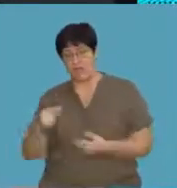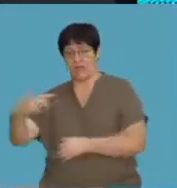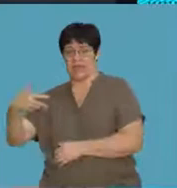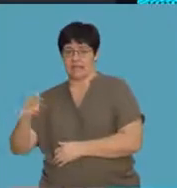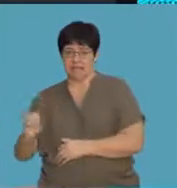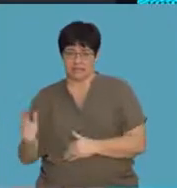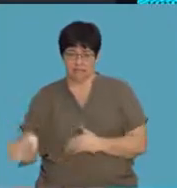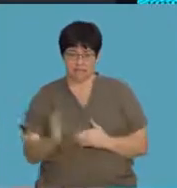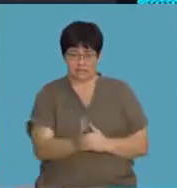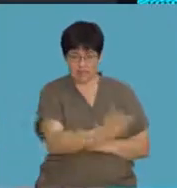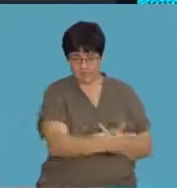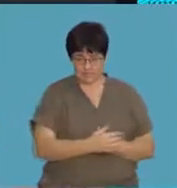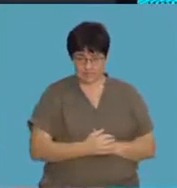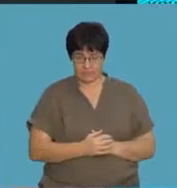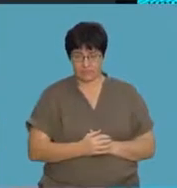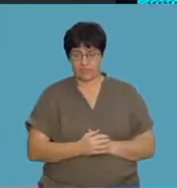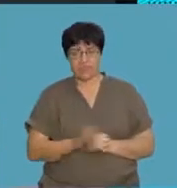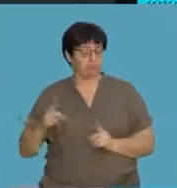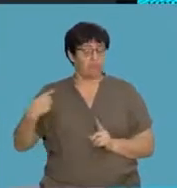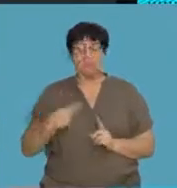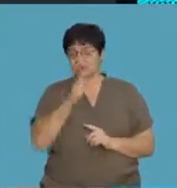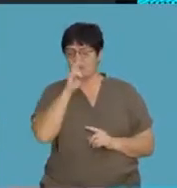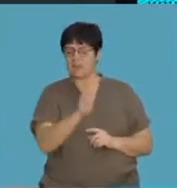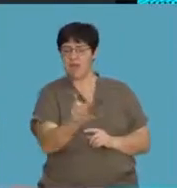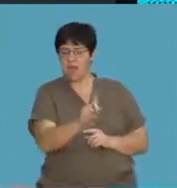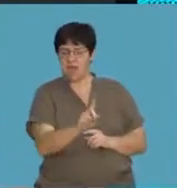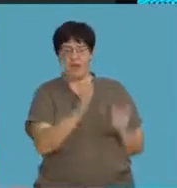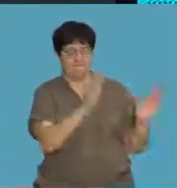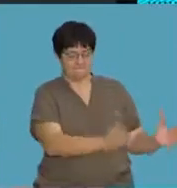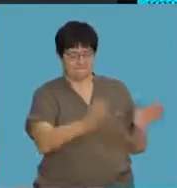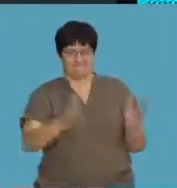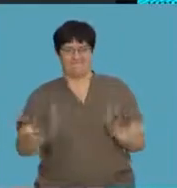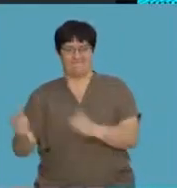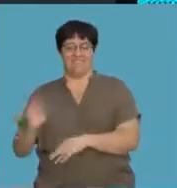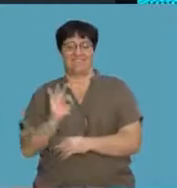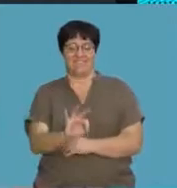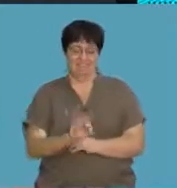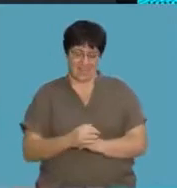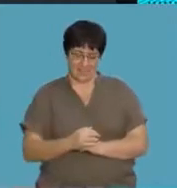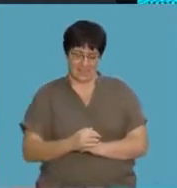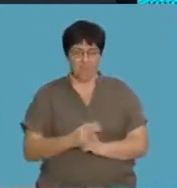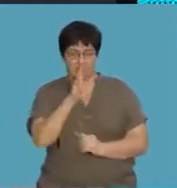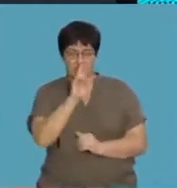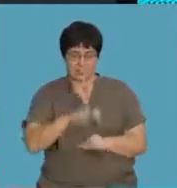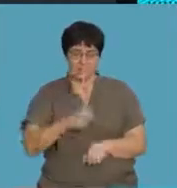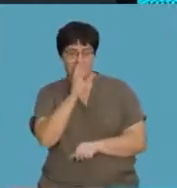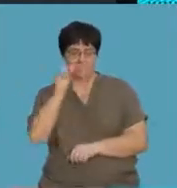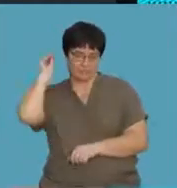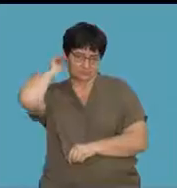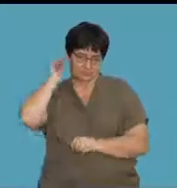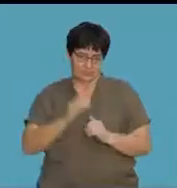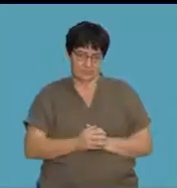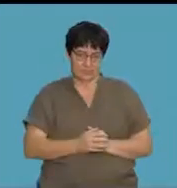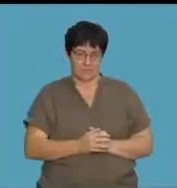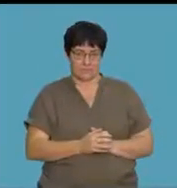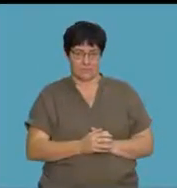But over and above, we are all saying that now. These are the three phases that are important that we need to take note of. So these